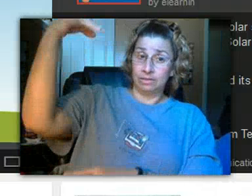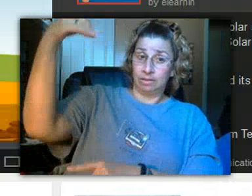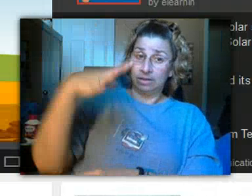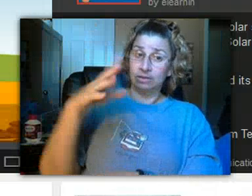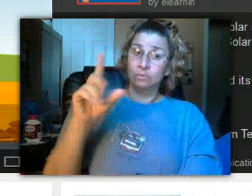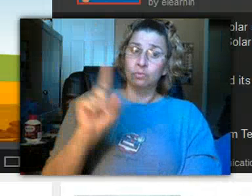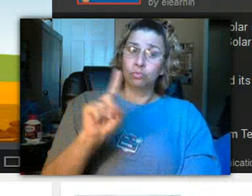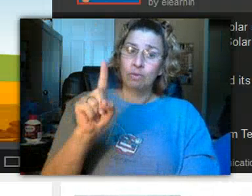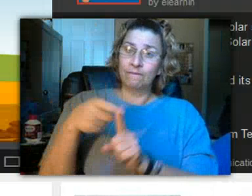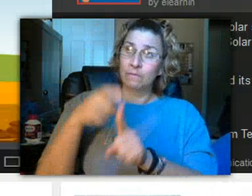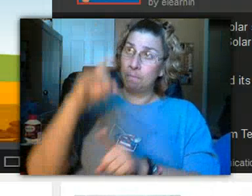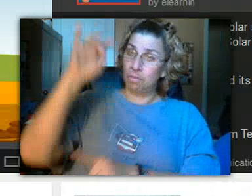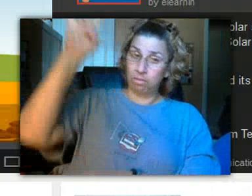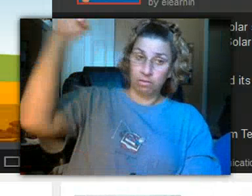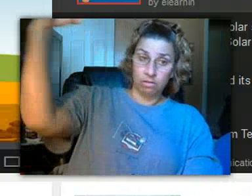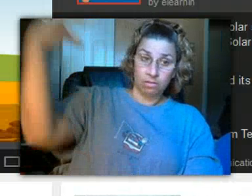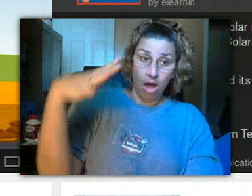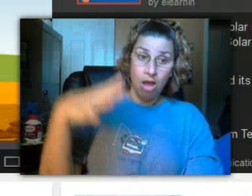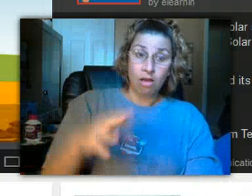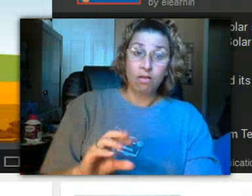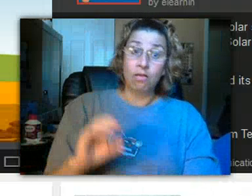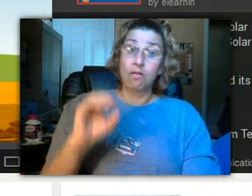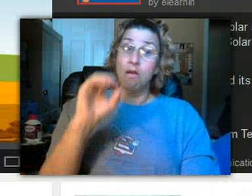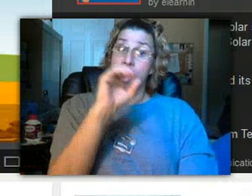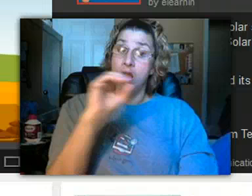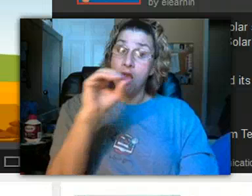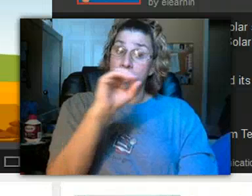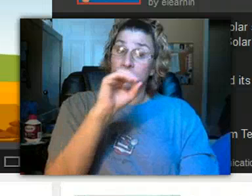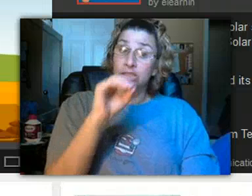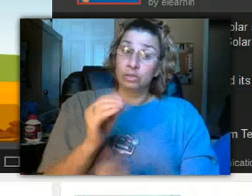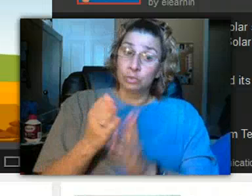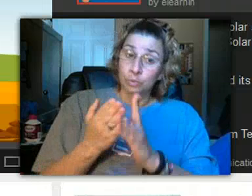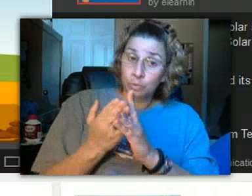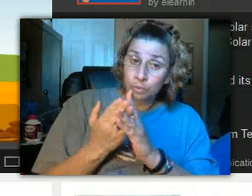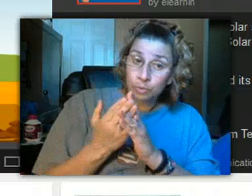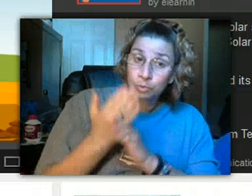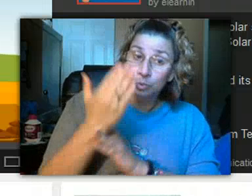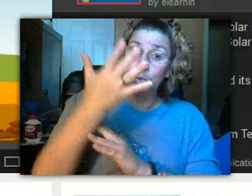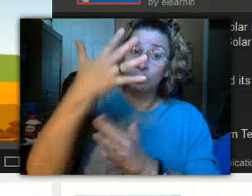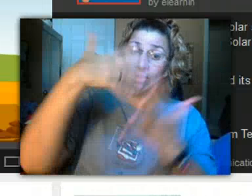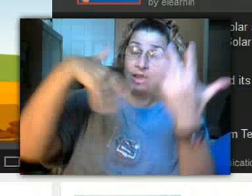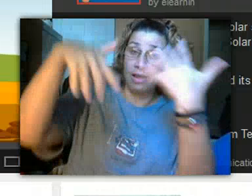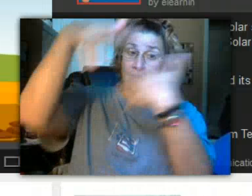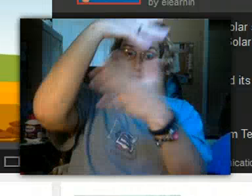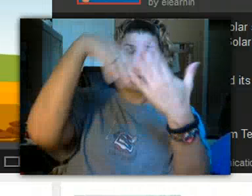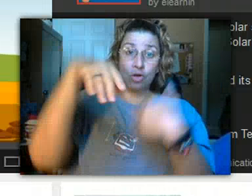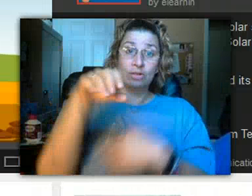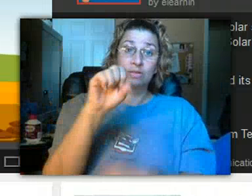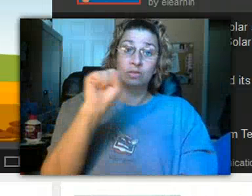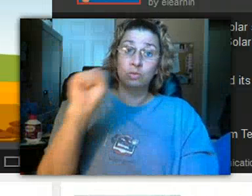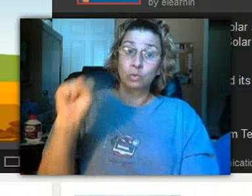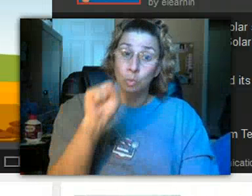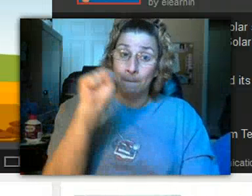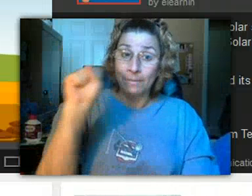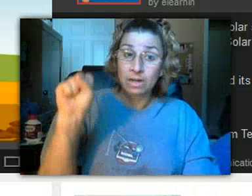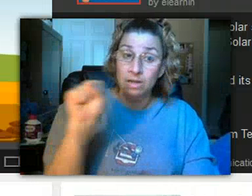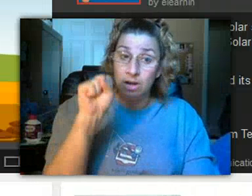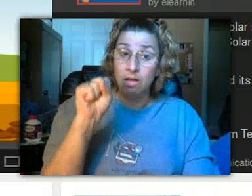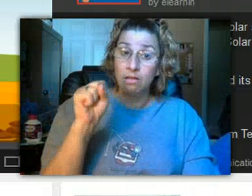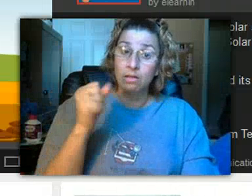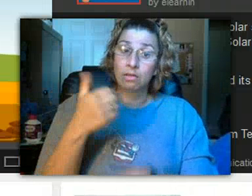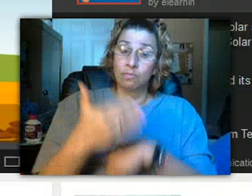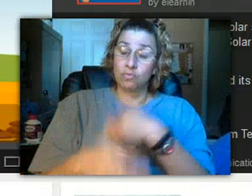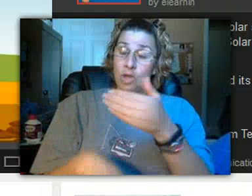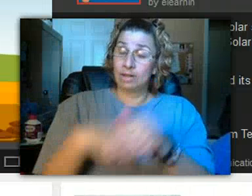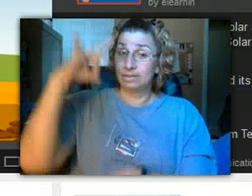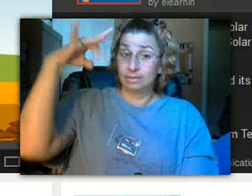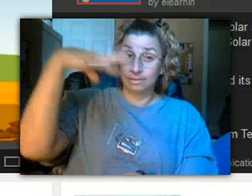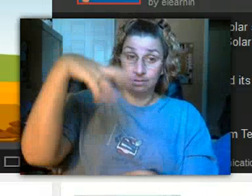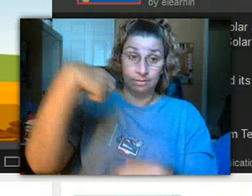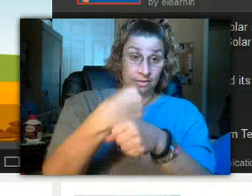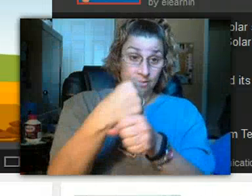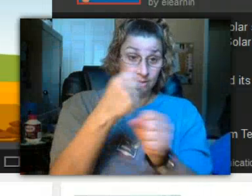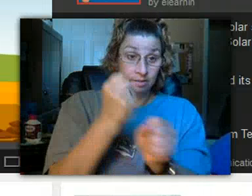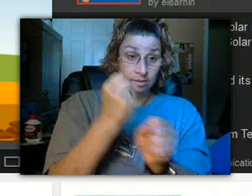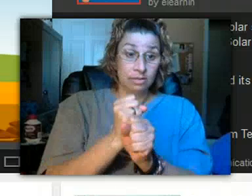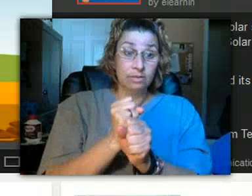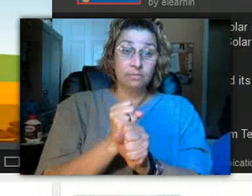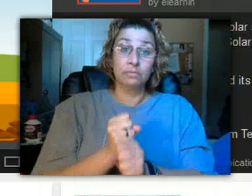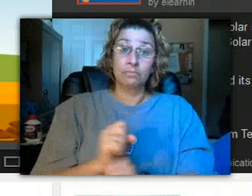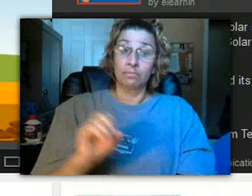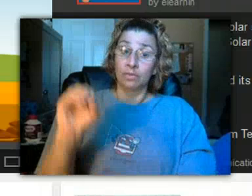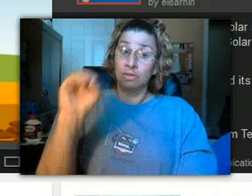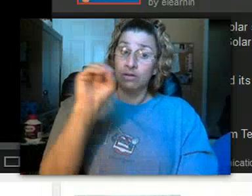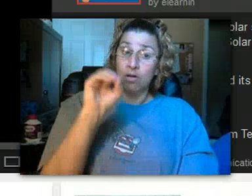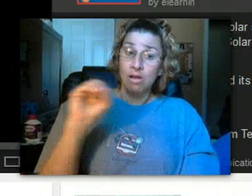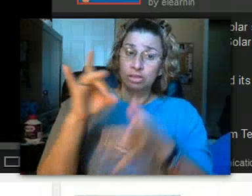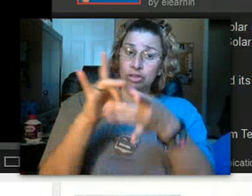sunlight. Oxygen is given out into the air through the stomata in the process of photosynthesis. The